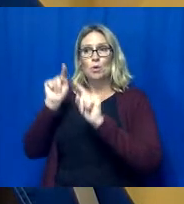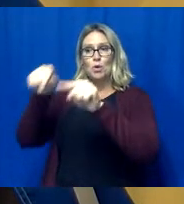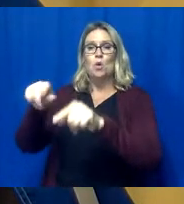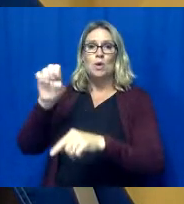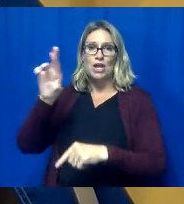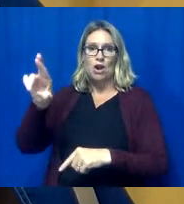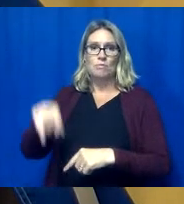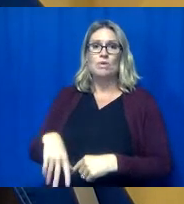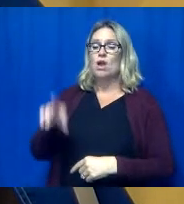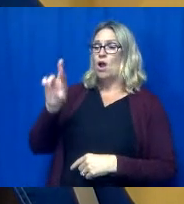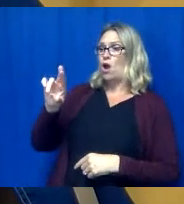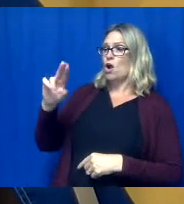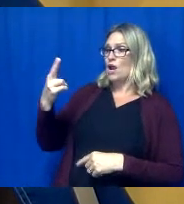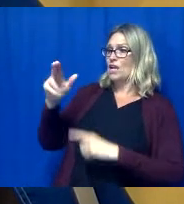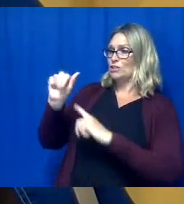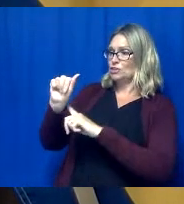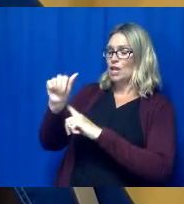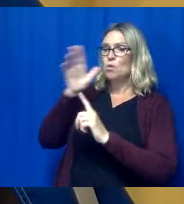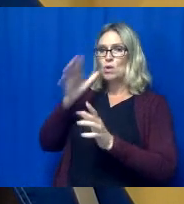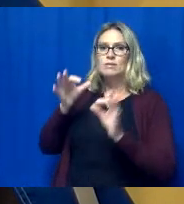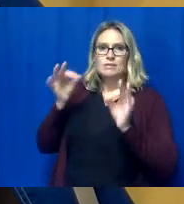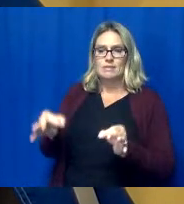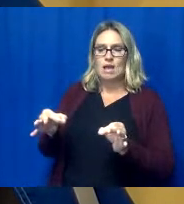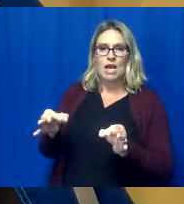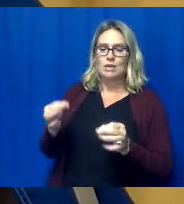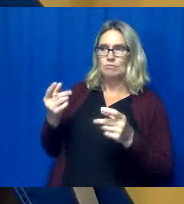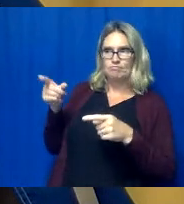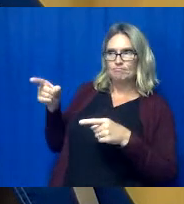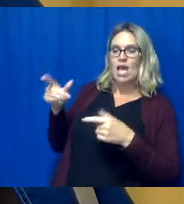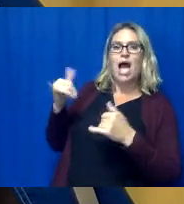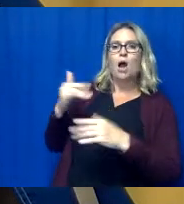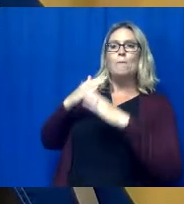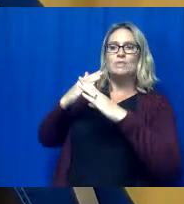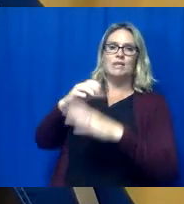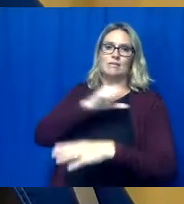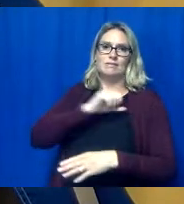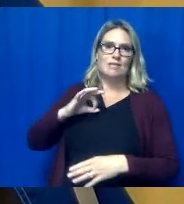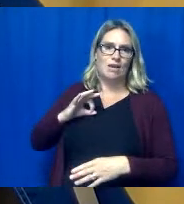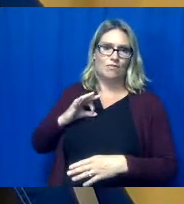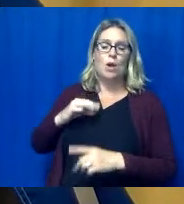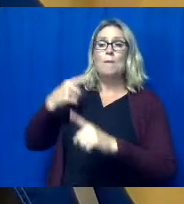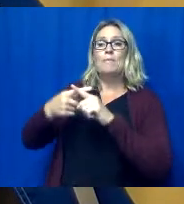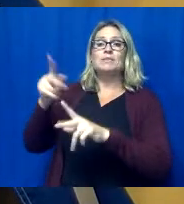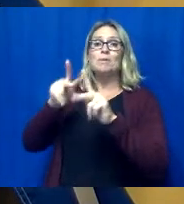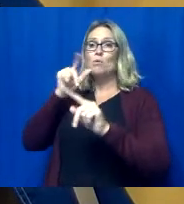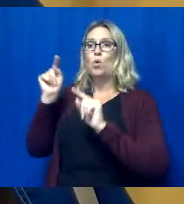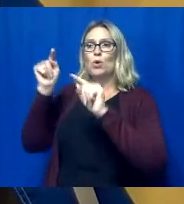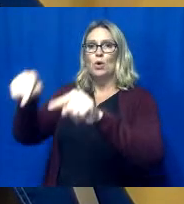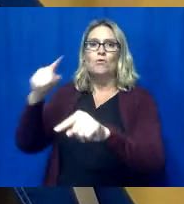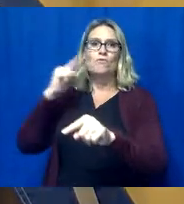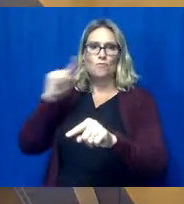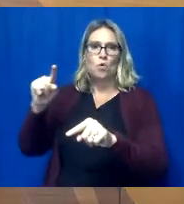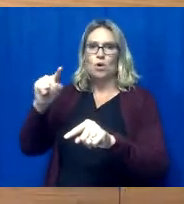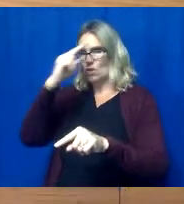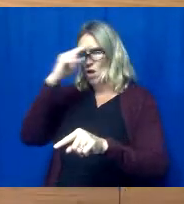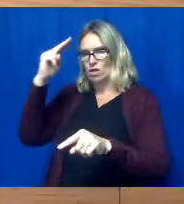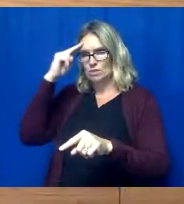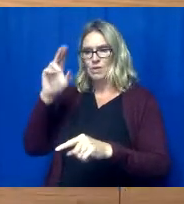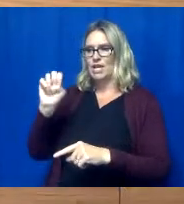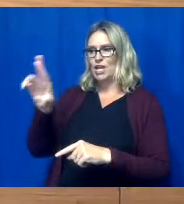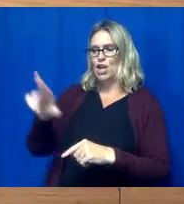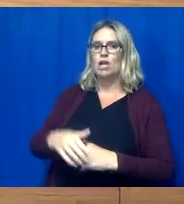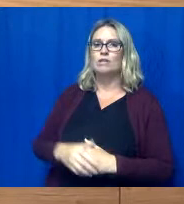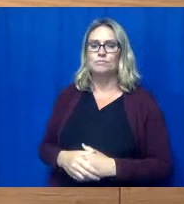will make any decisions they need to make in order to protect their staff and the patients who are coming there for service. Thank you, Minister.